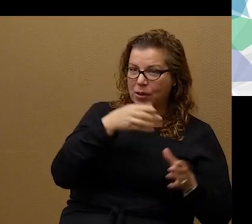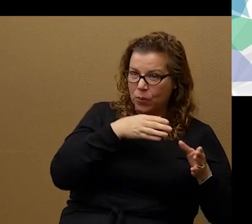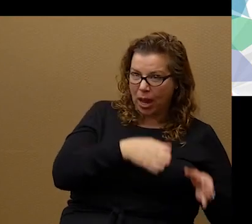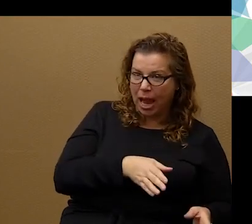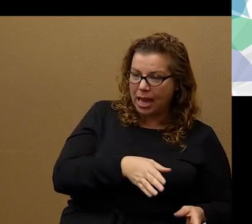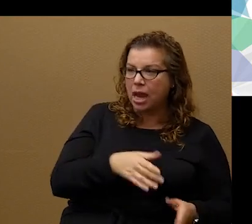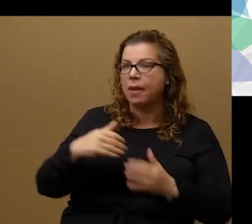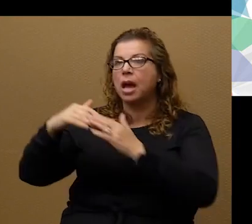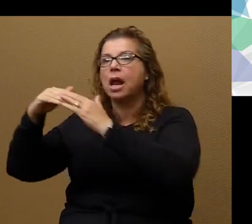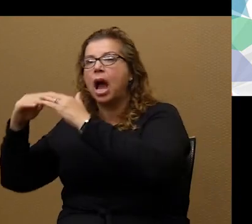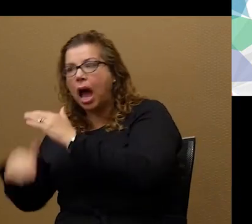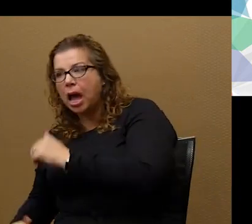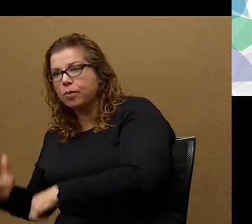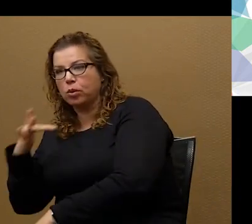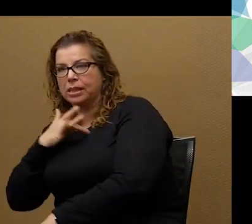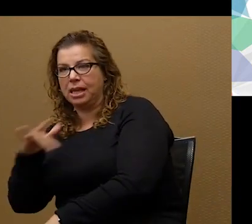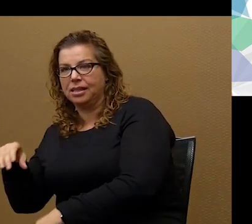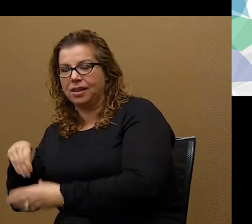hyposensitive in others.